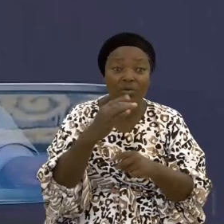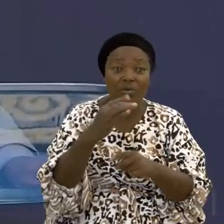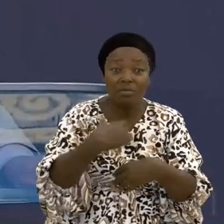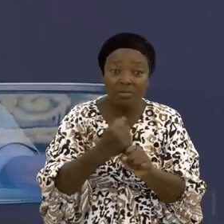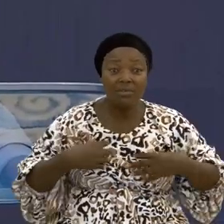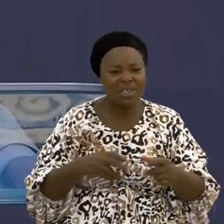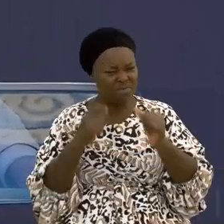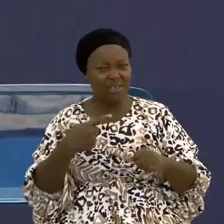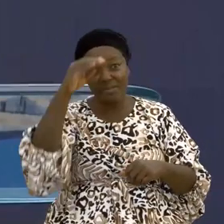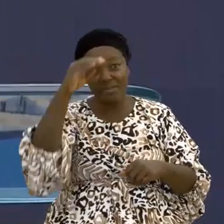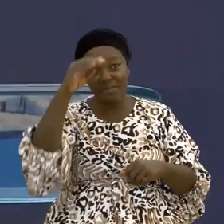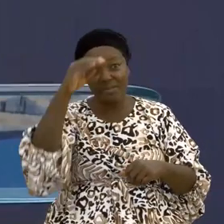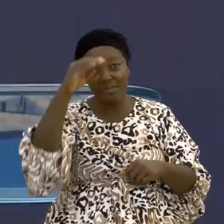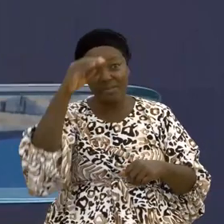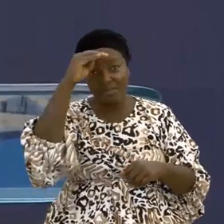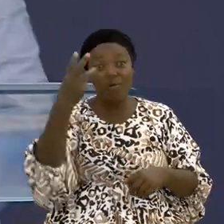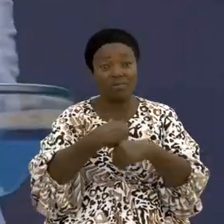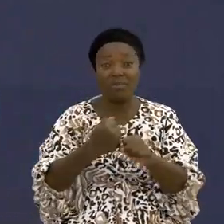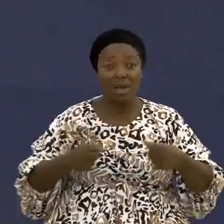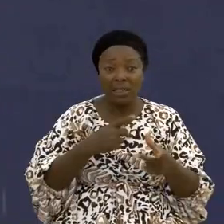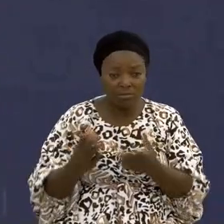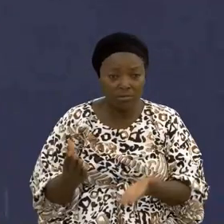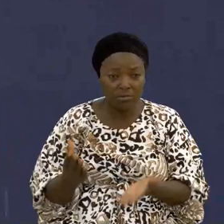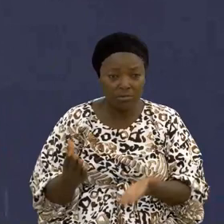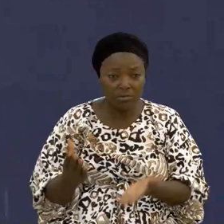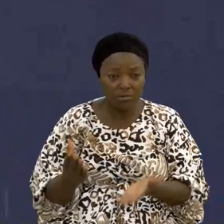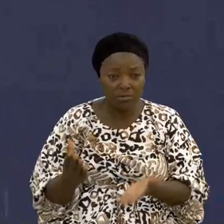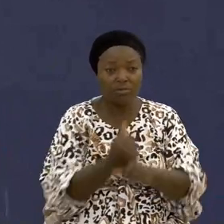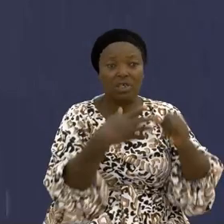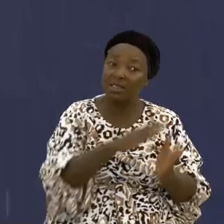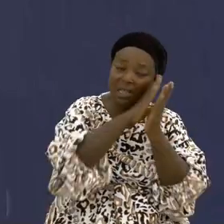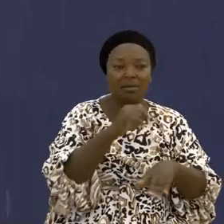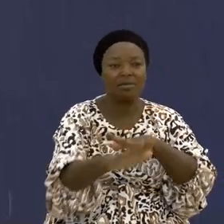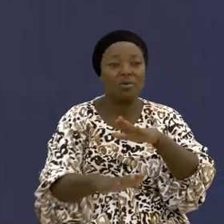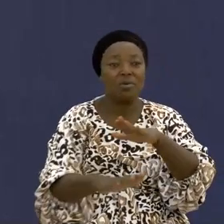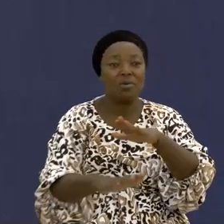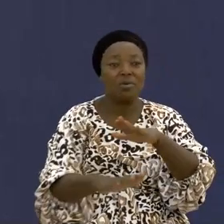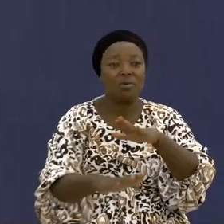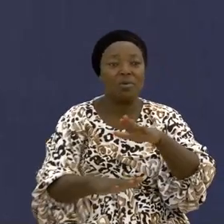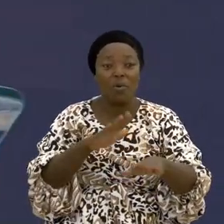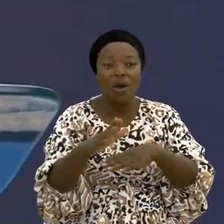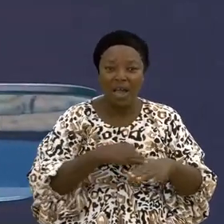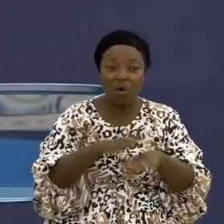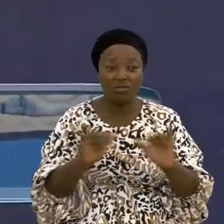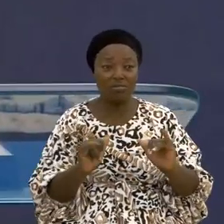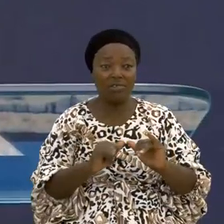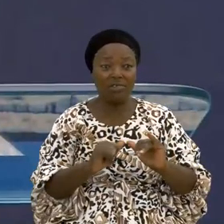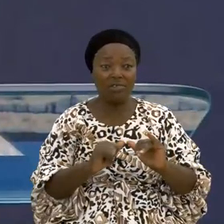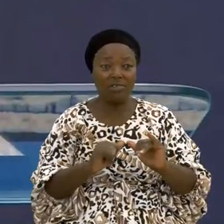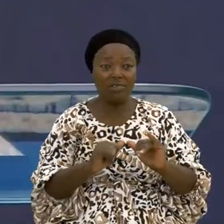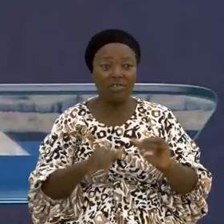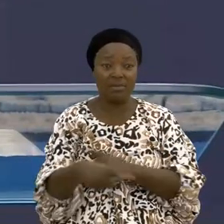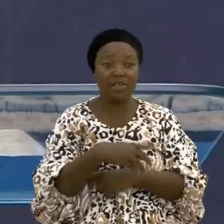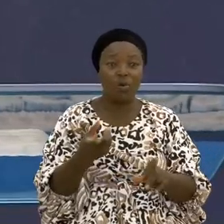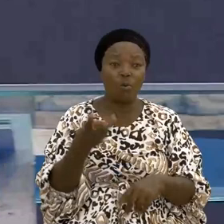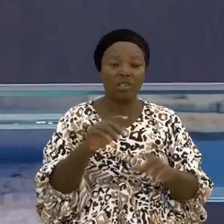Immediately the man was made whole, and he took up his bed and walked. and on the same day was the